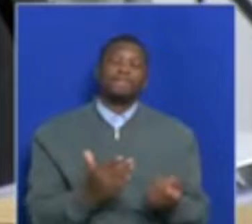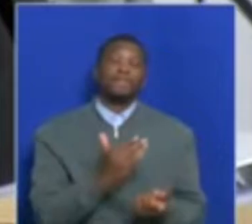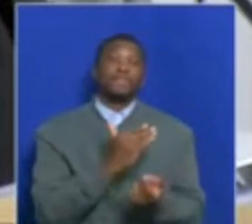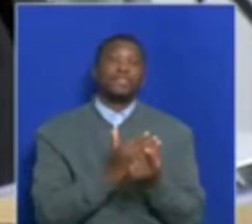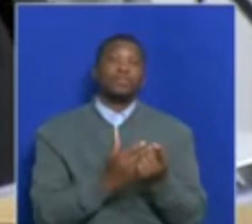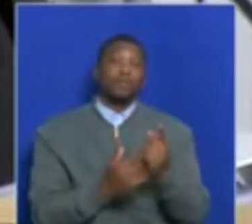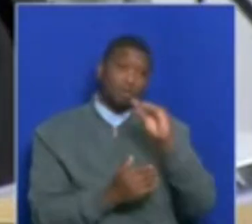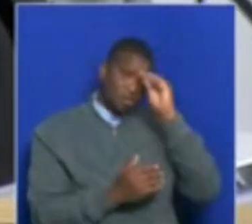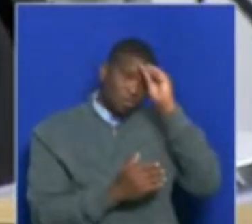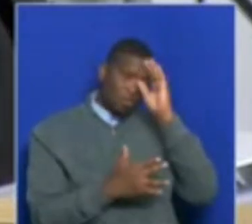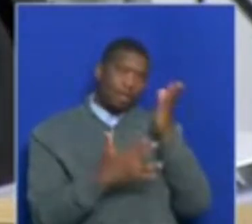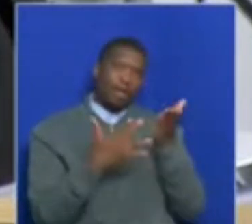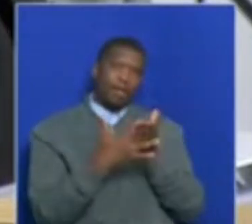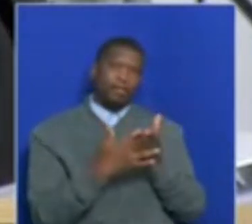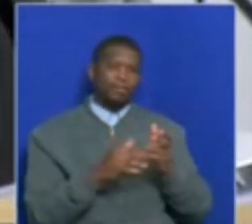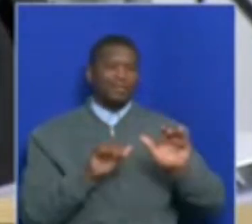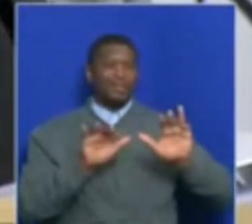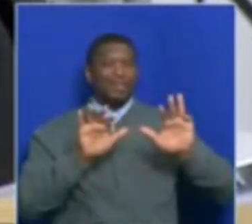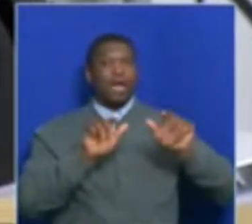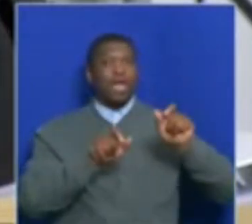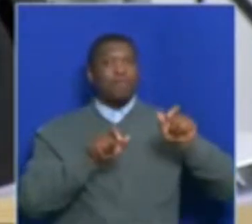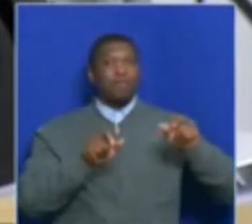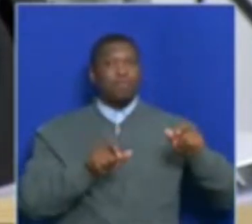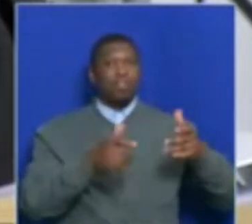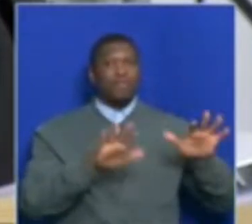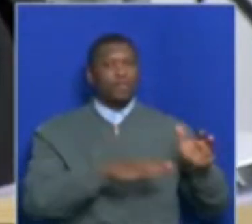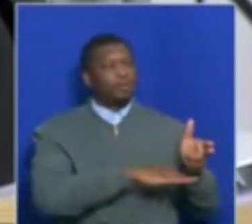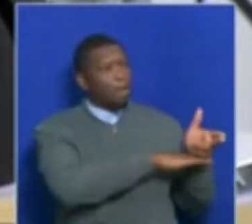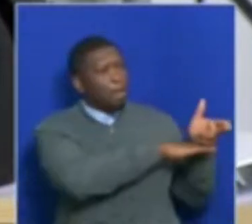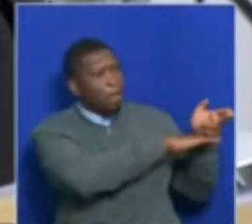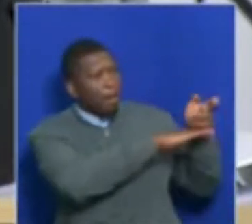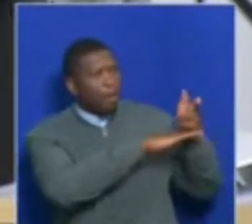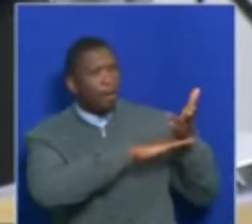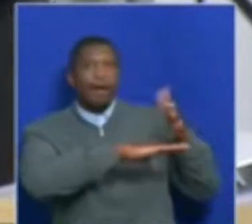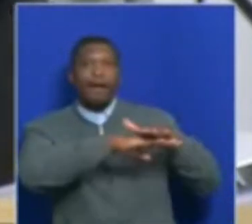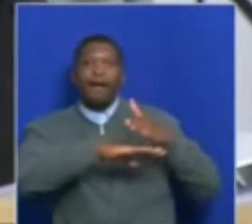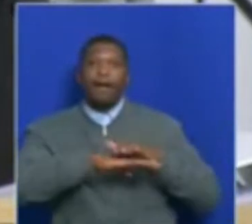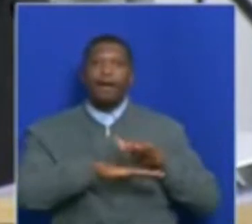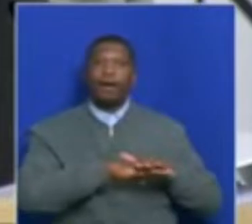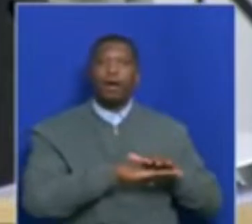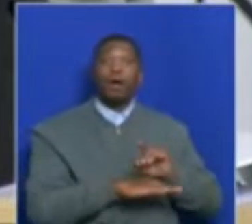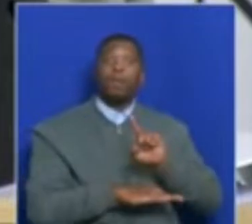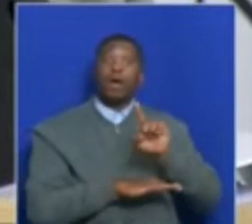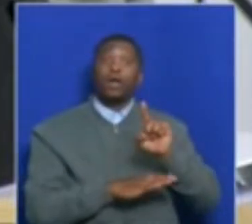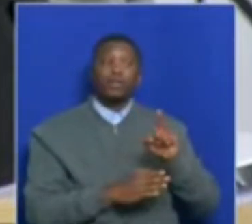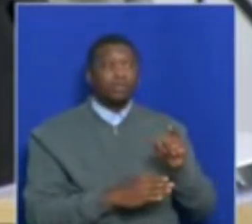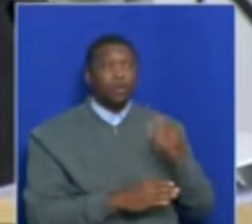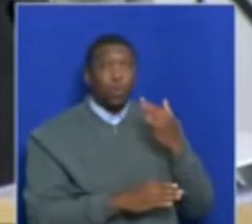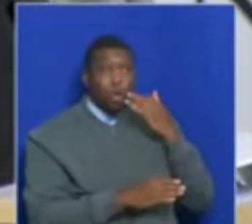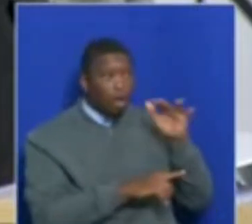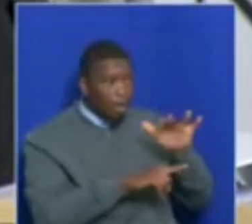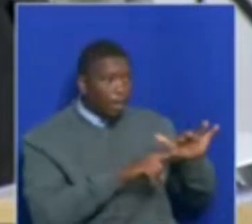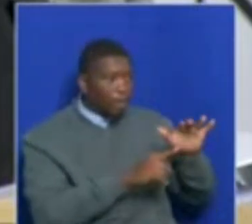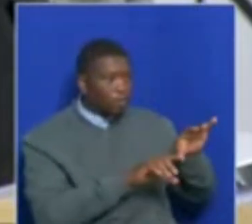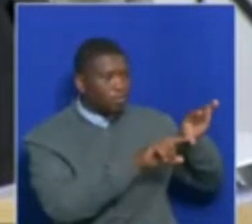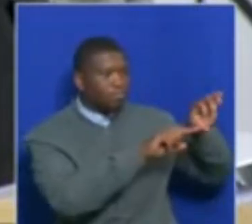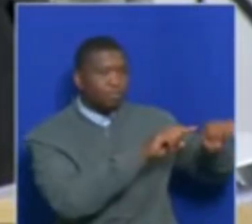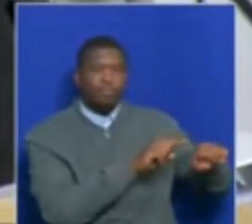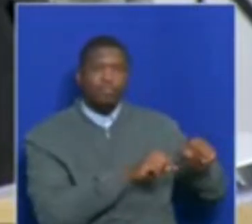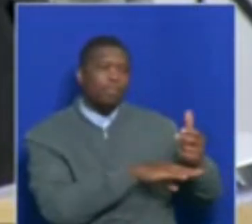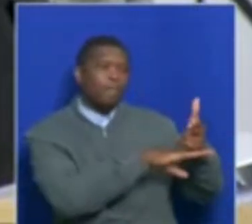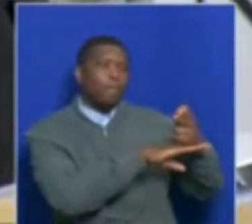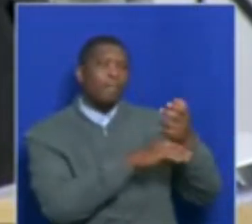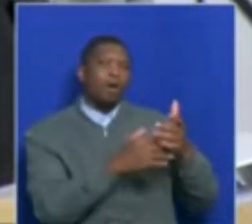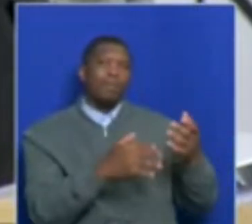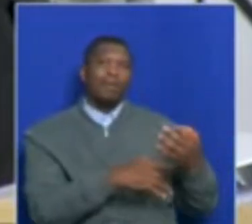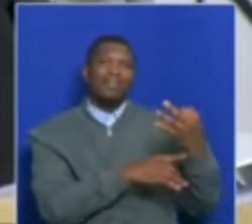that are shot and you find only 3 firearms. Now, in the area that, in the KwaZulu-Natal area, especially